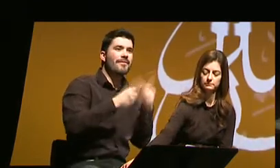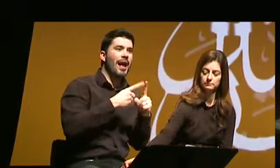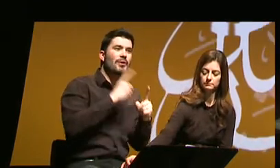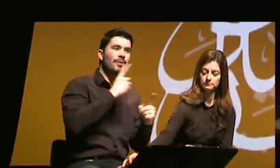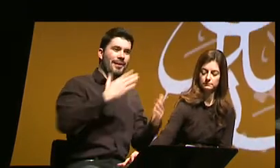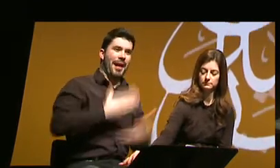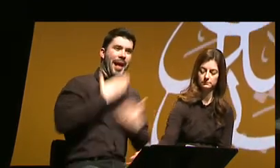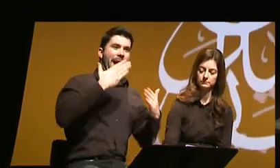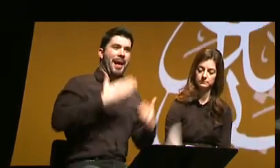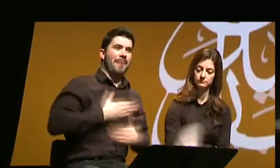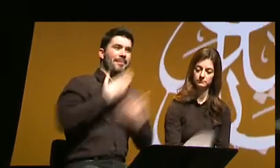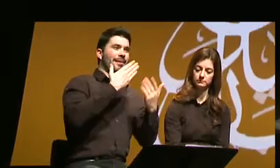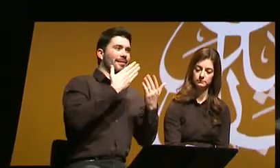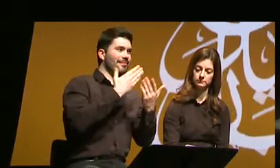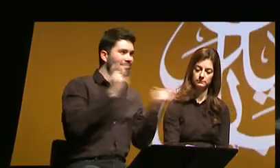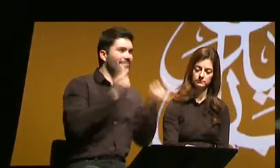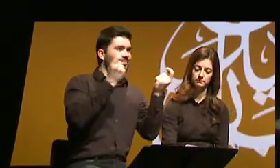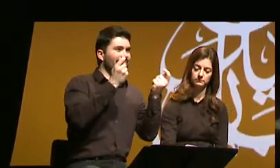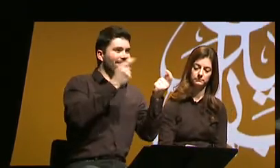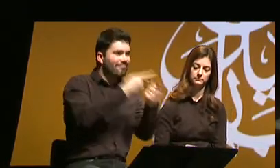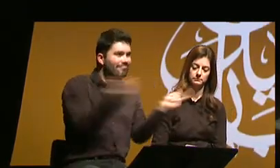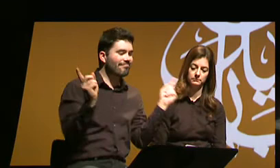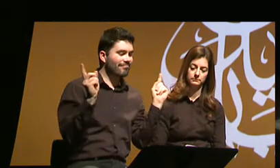Happy Eid to you.